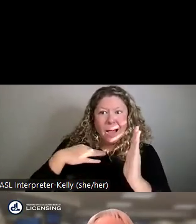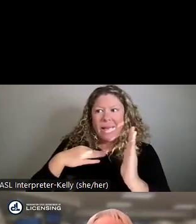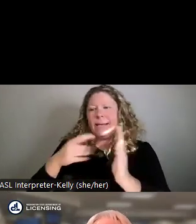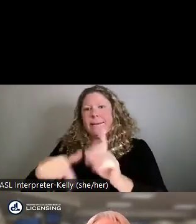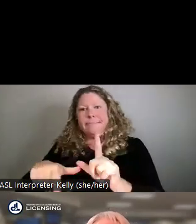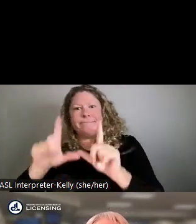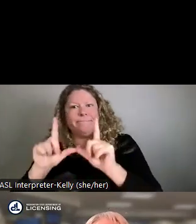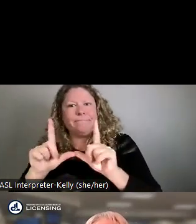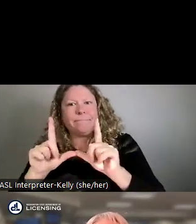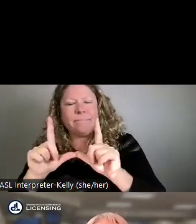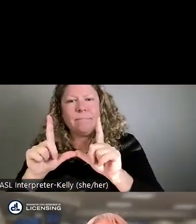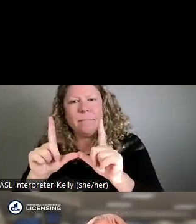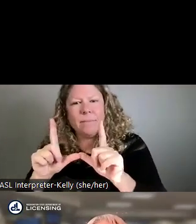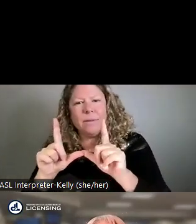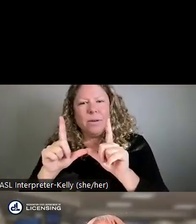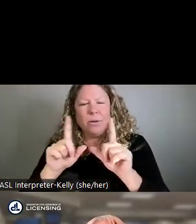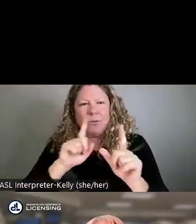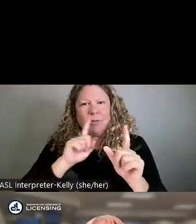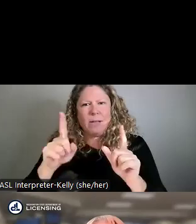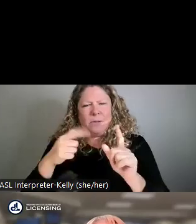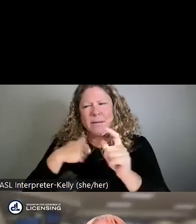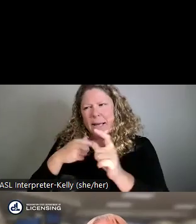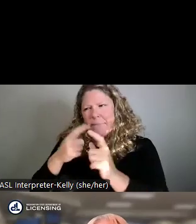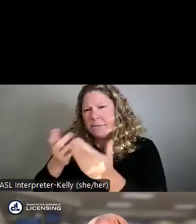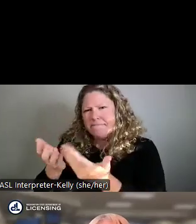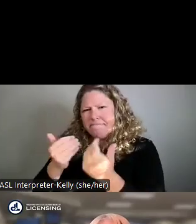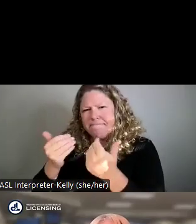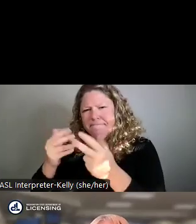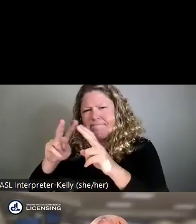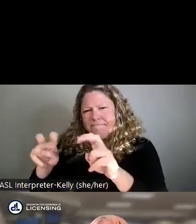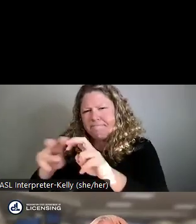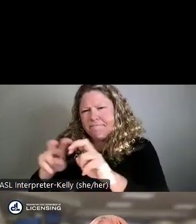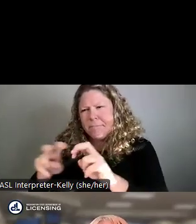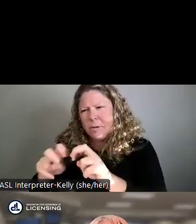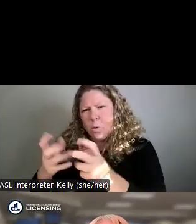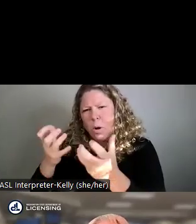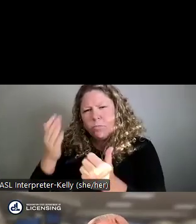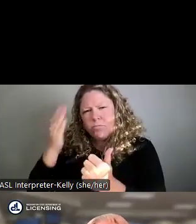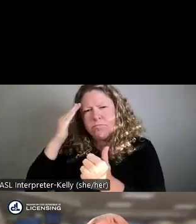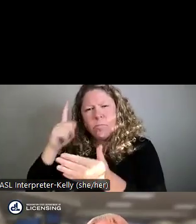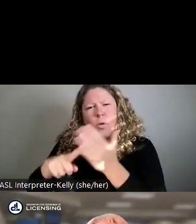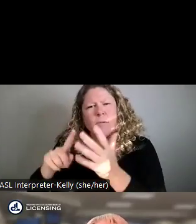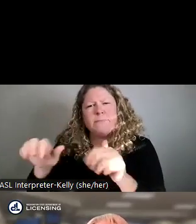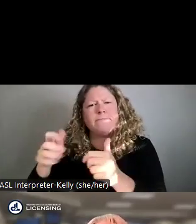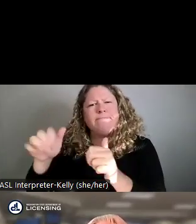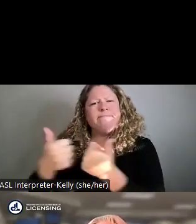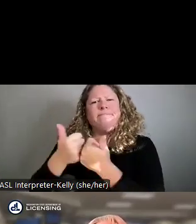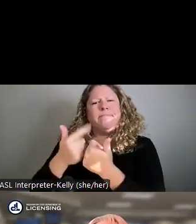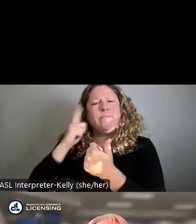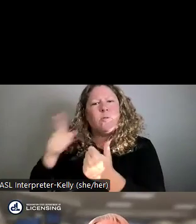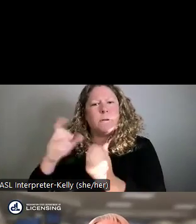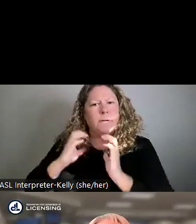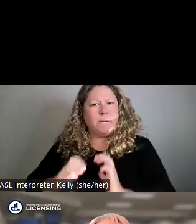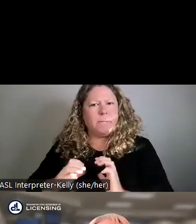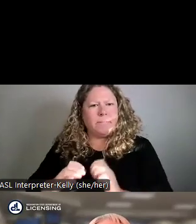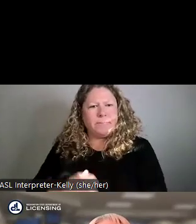to deeply understand those challenges from a customer's perspective. Now I will turn it over to Kenzie, who